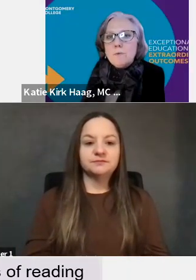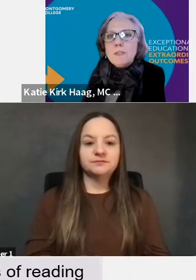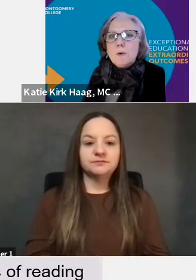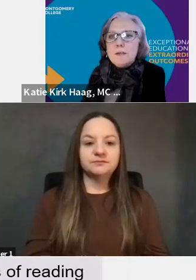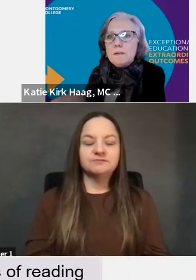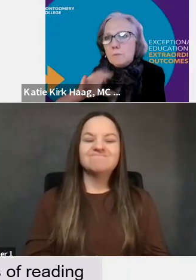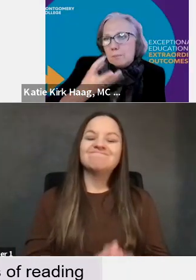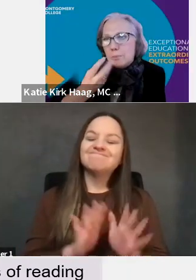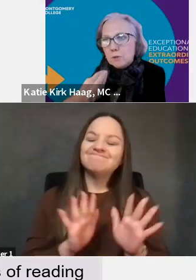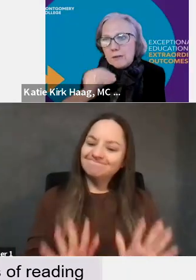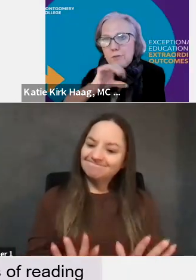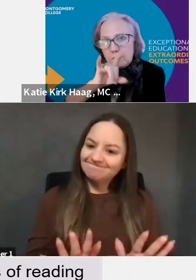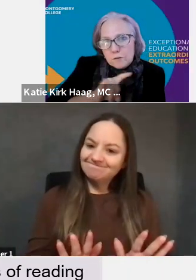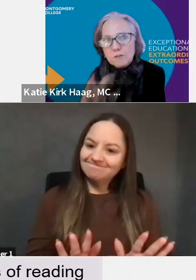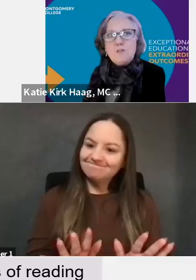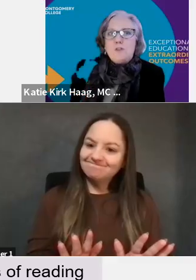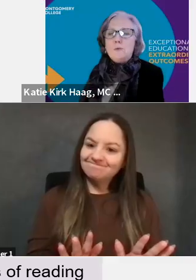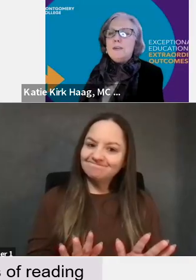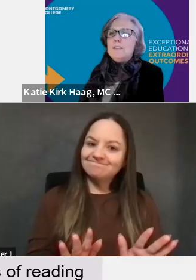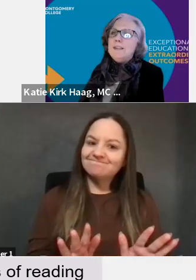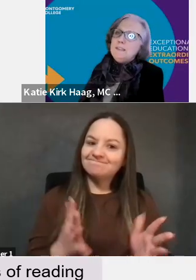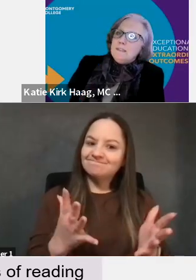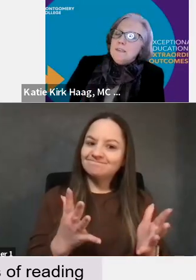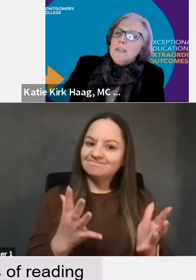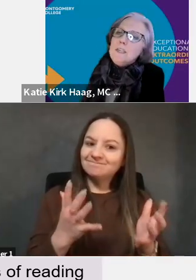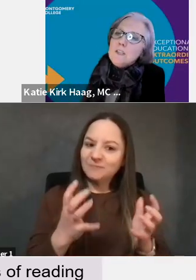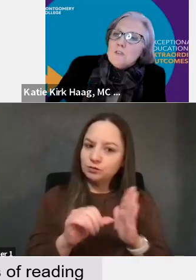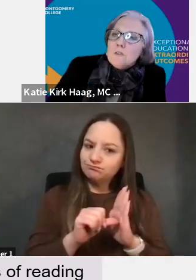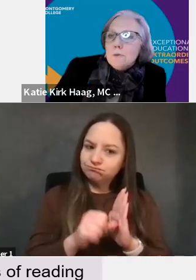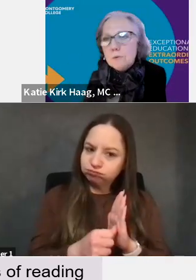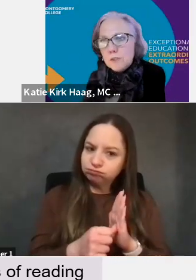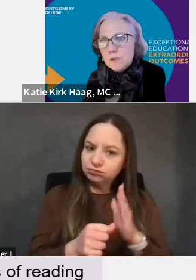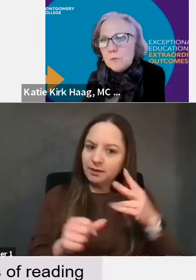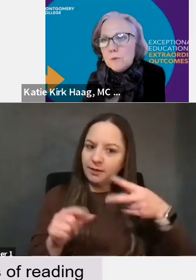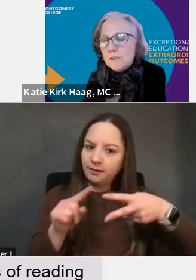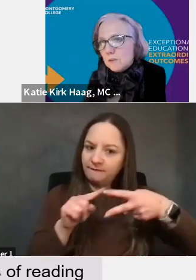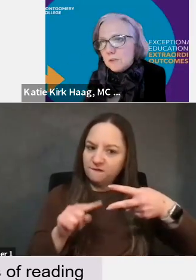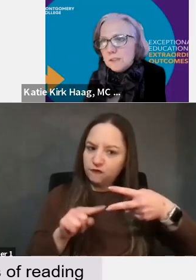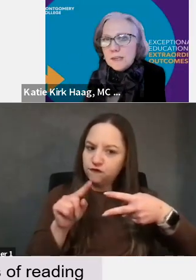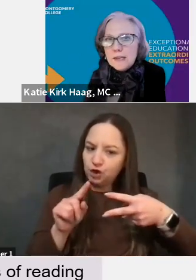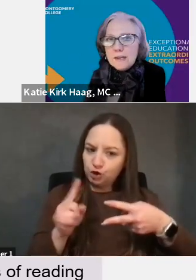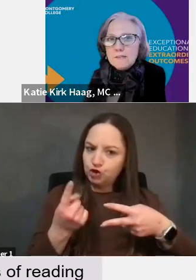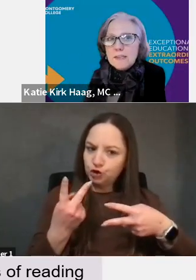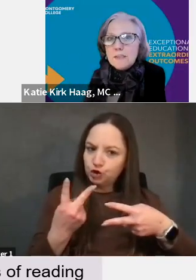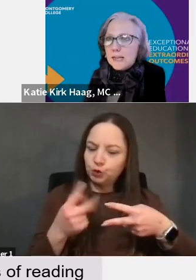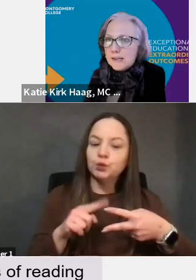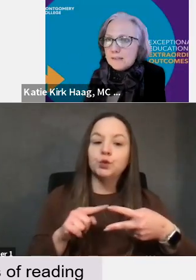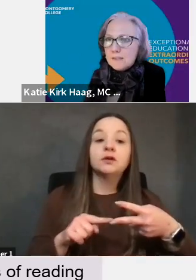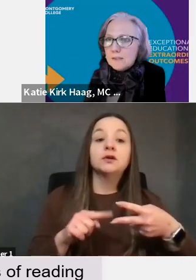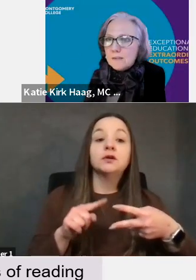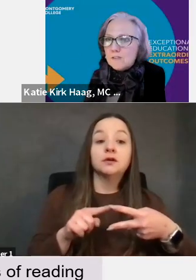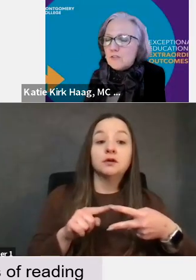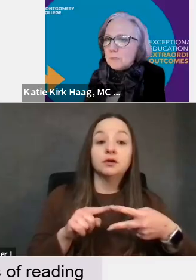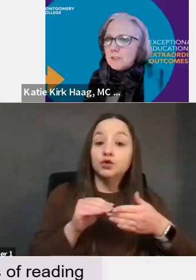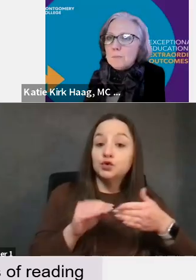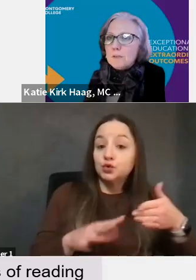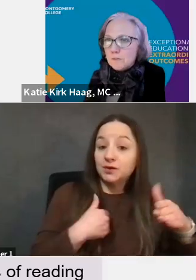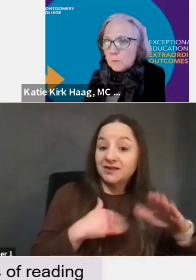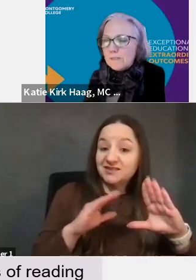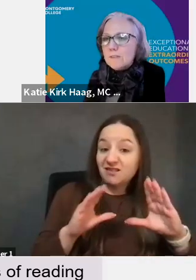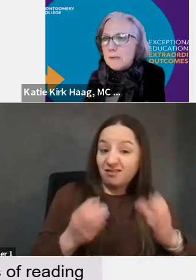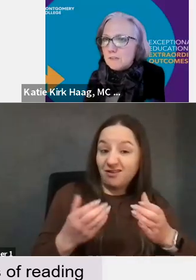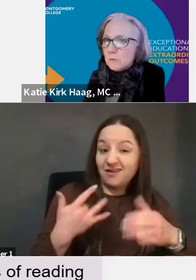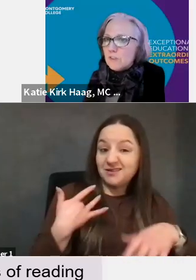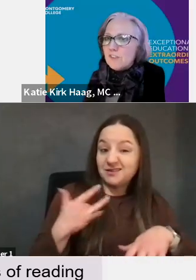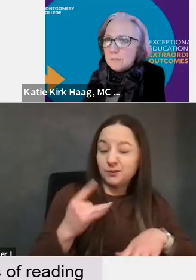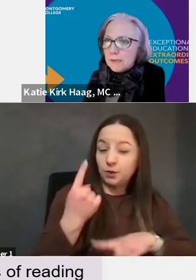So I really want to pull out the first two on this. So, when a student has a class, it's generally going to be